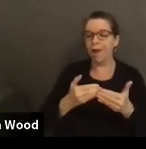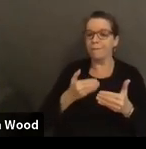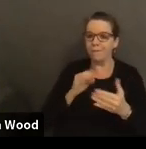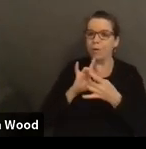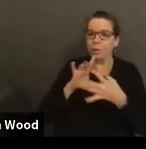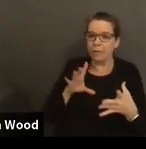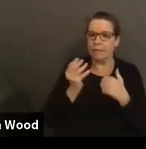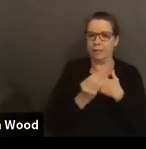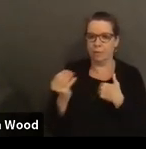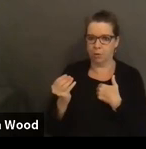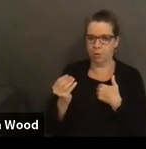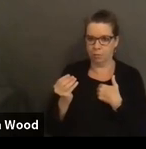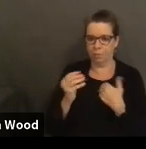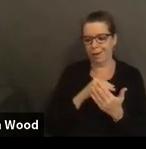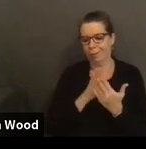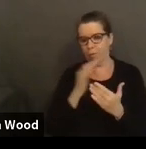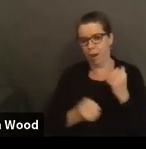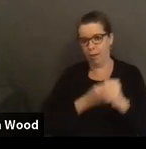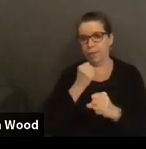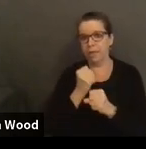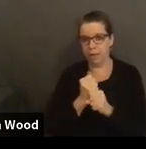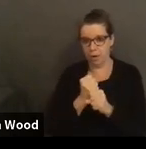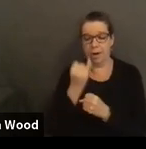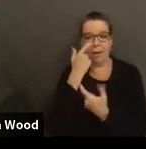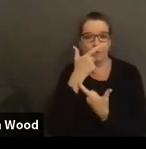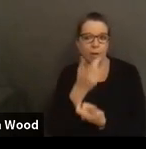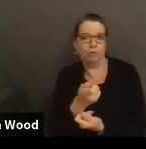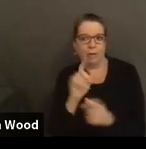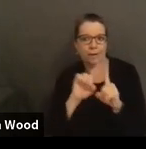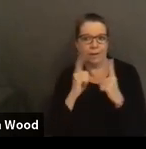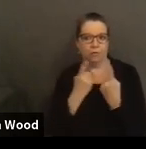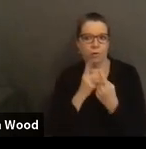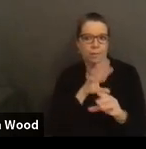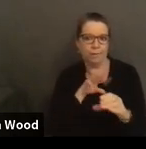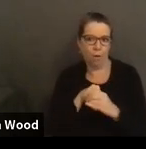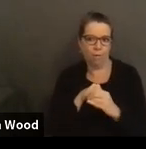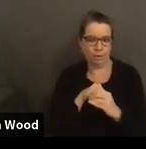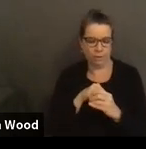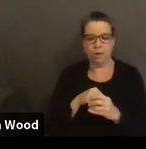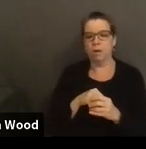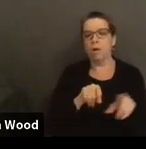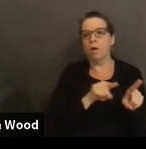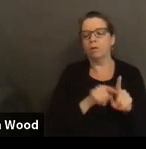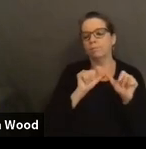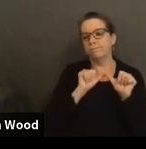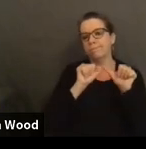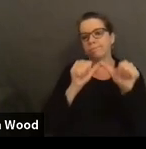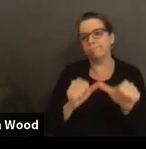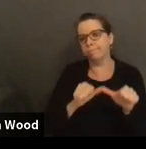the materials and throughout the year for those interested districts. And we will have a continuous